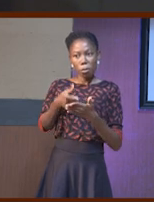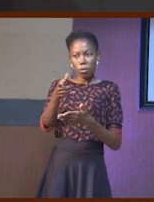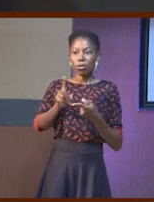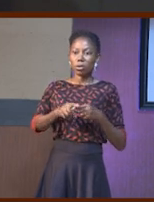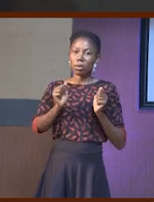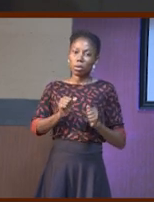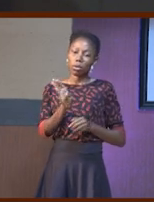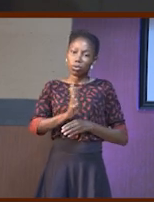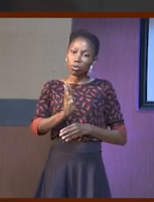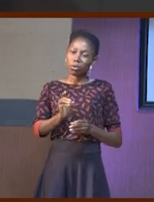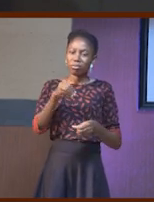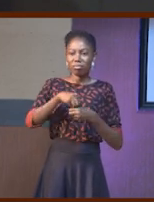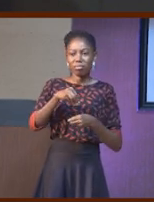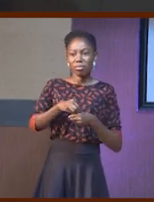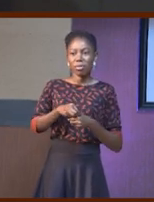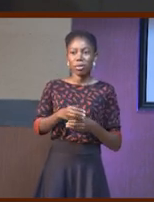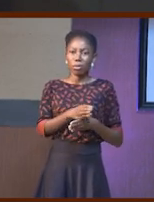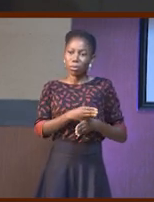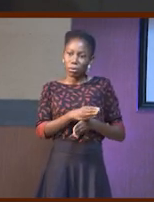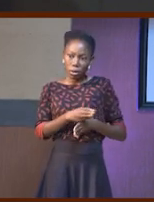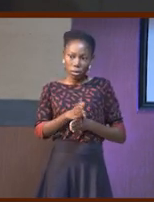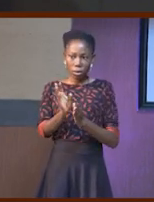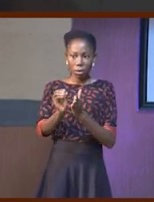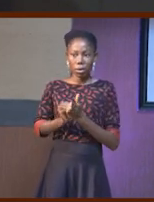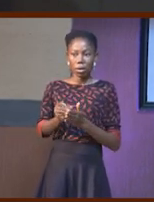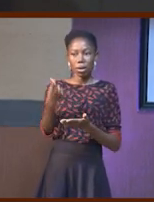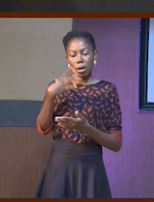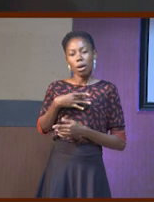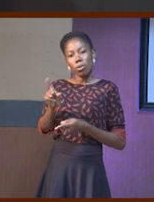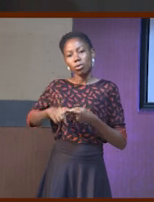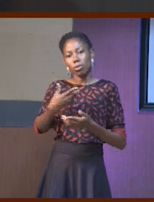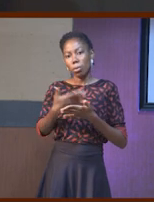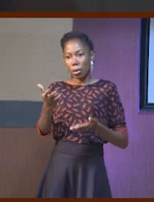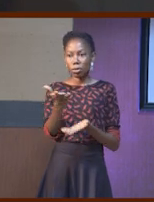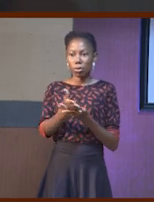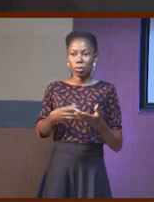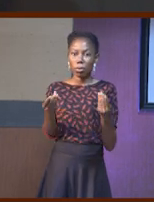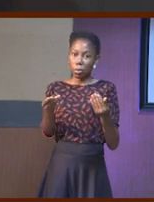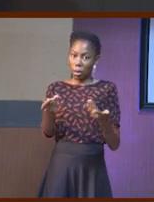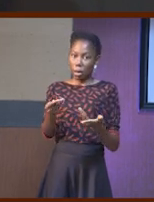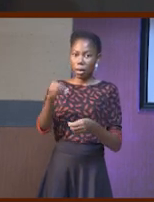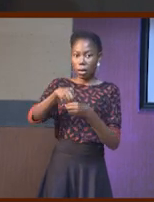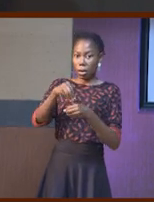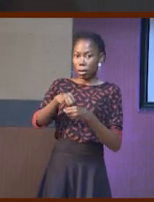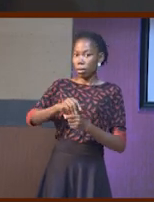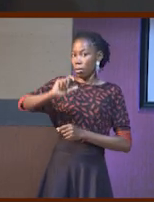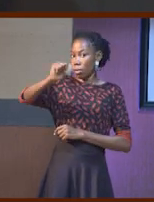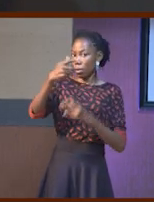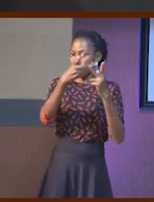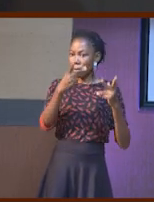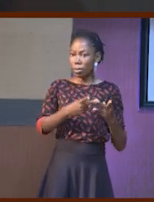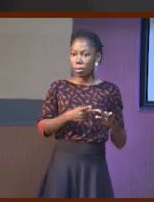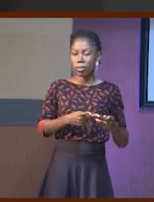Badagry, because I live in Badagry. I wanted to buy a particular land in Badagry. So I told him before giving him the money. And